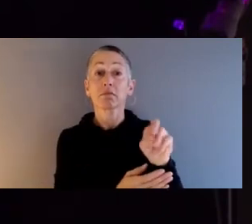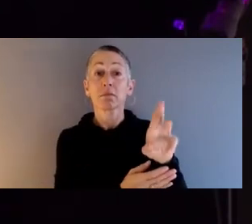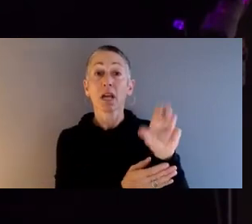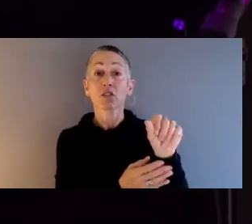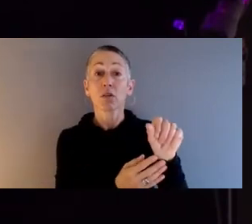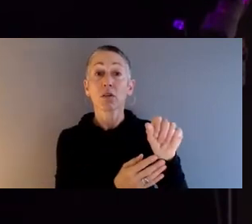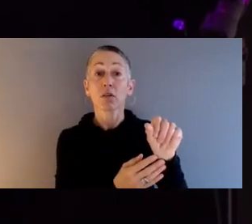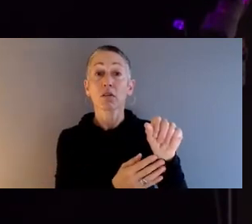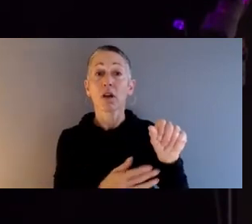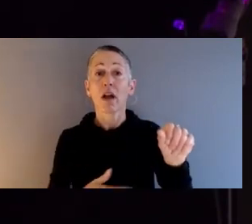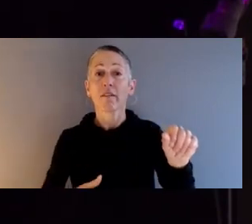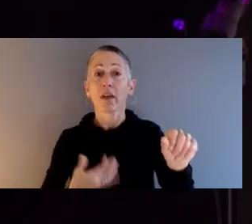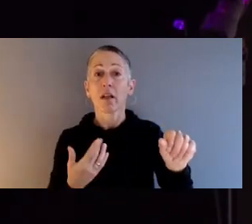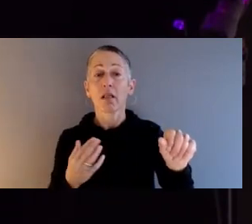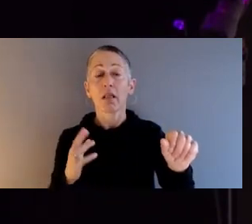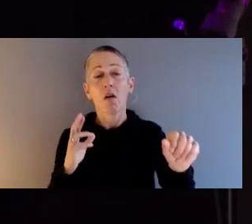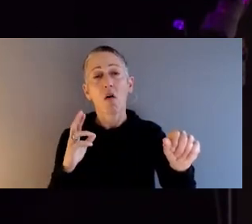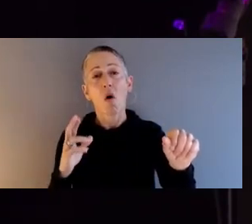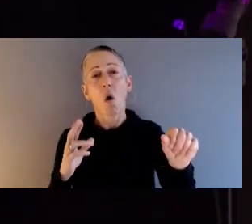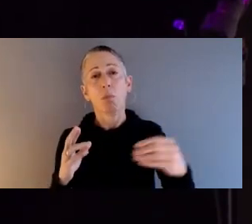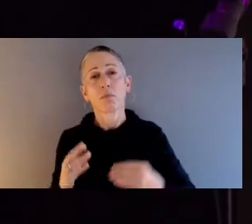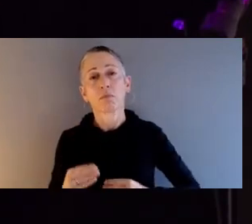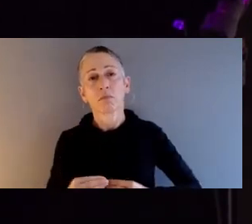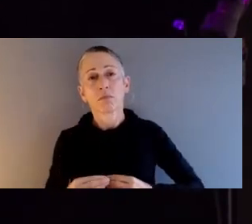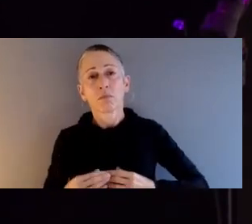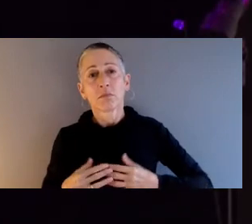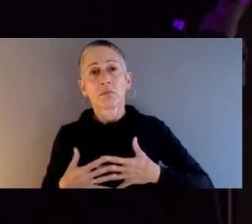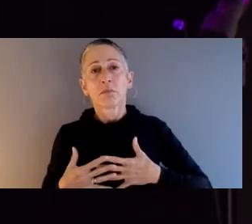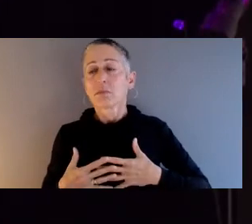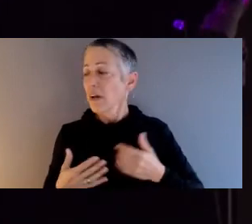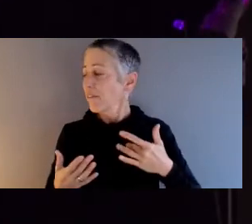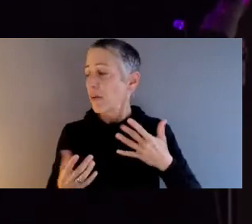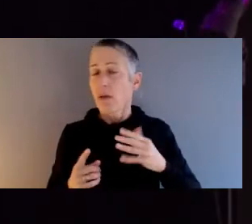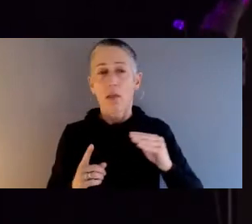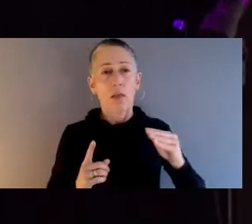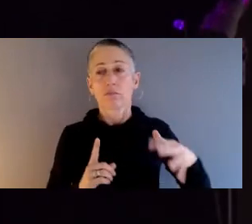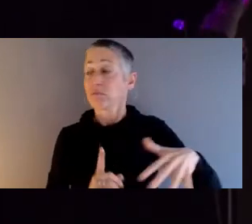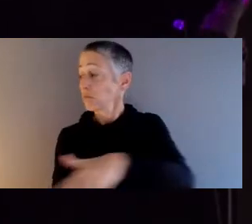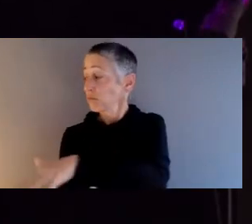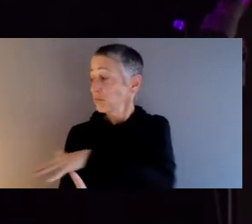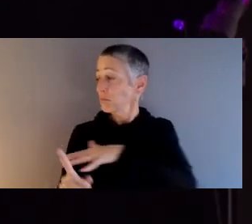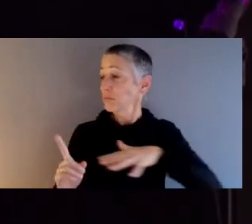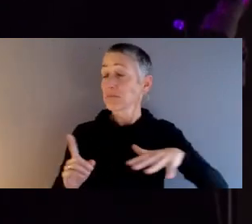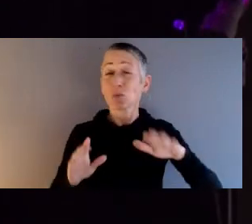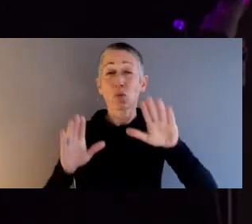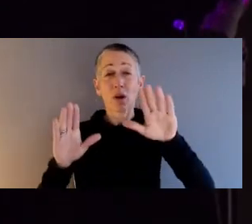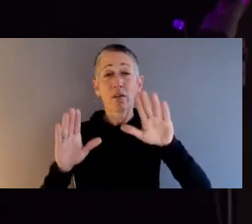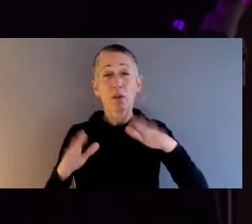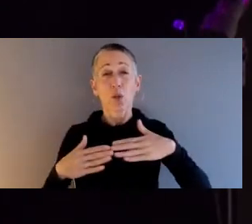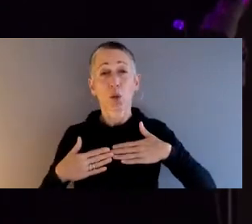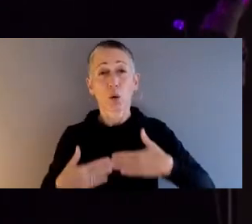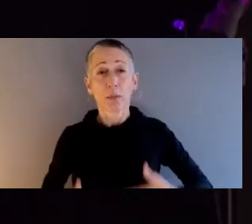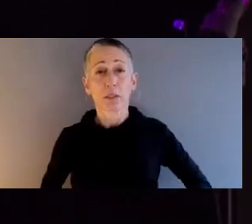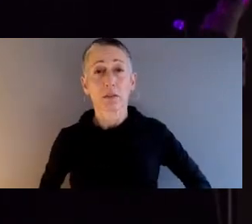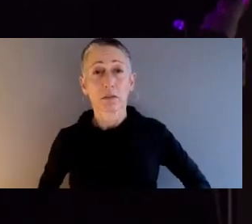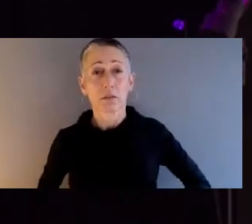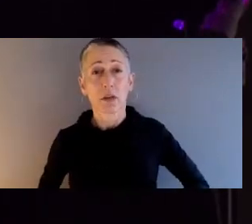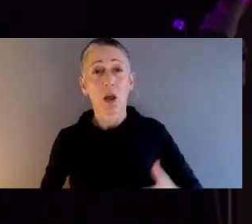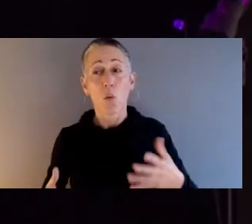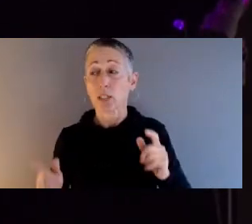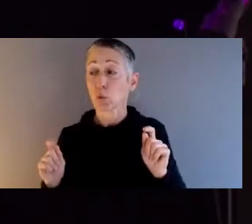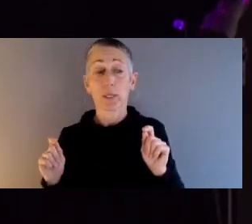this community and in this organization by the most wonderful and dedicated humans. Let's give them the tools to do what they're